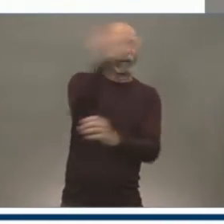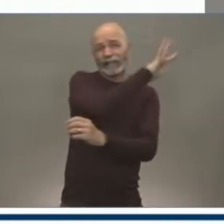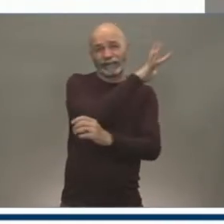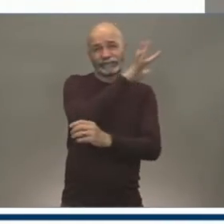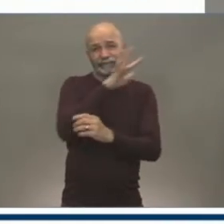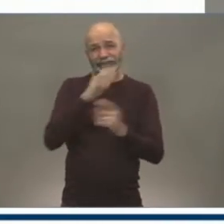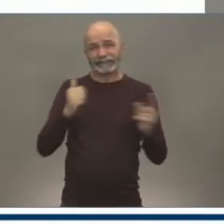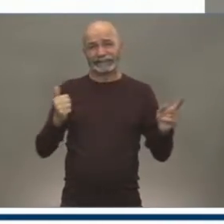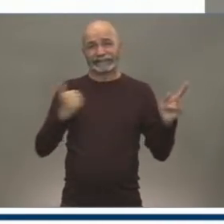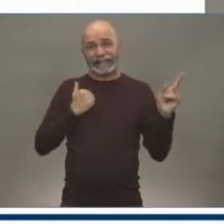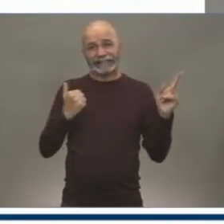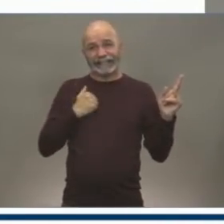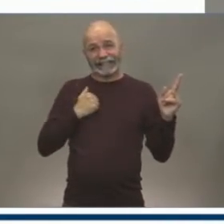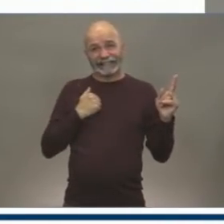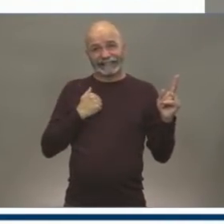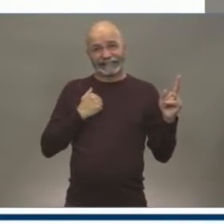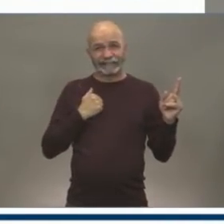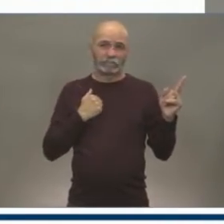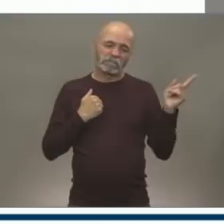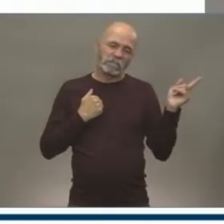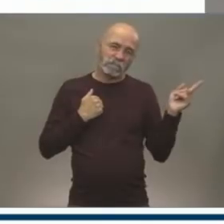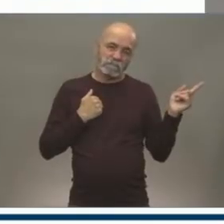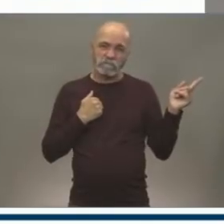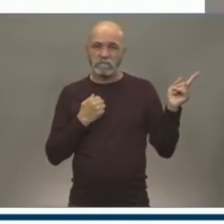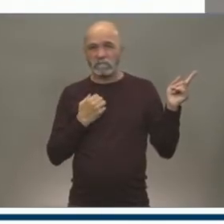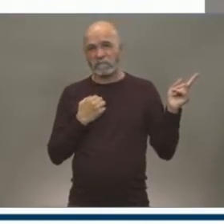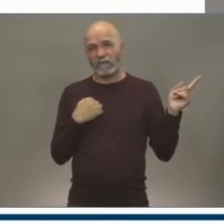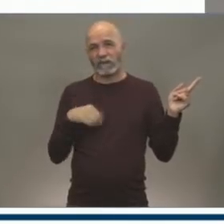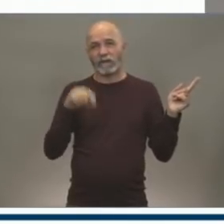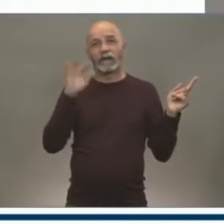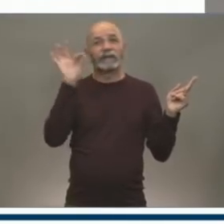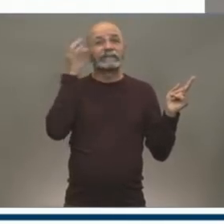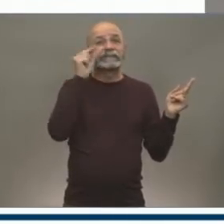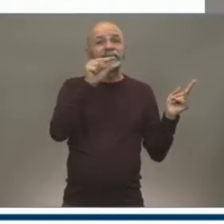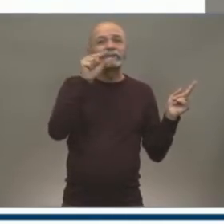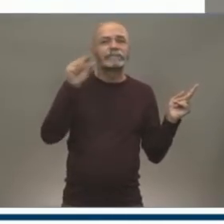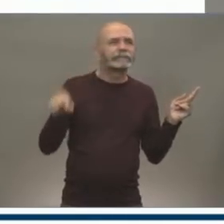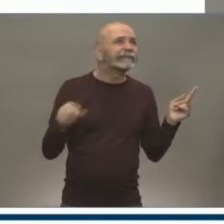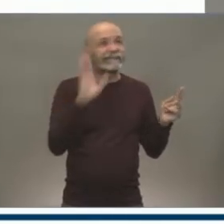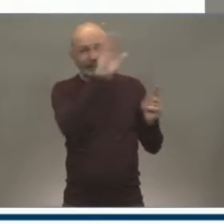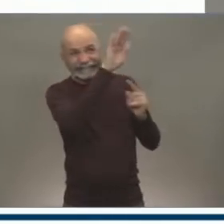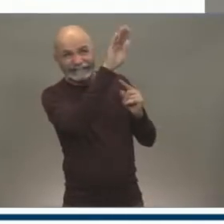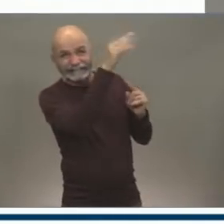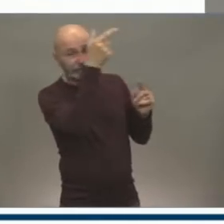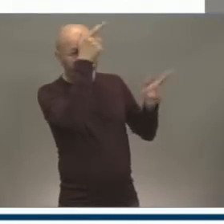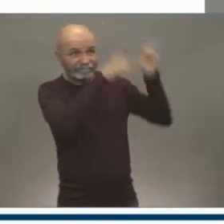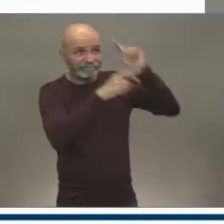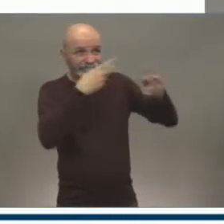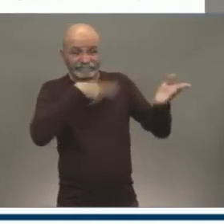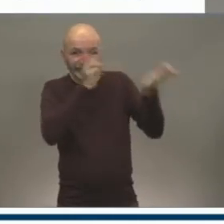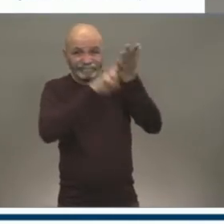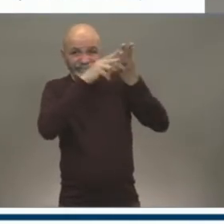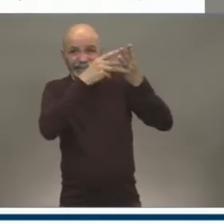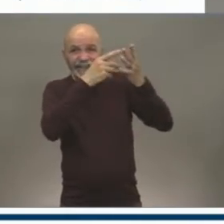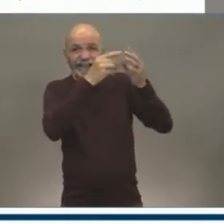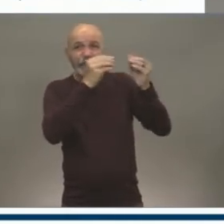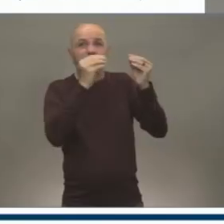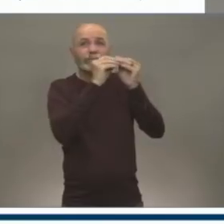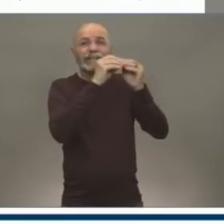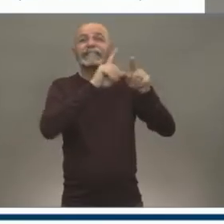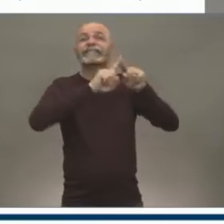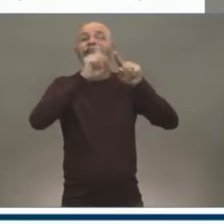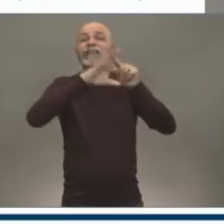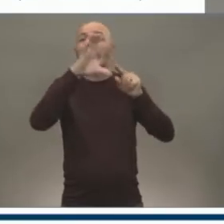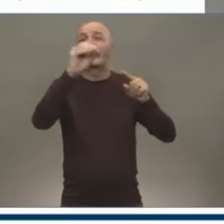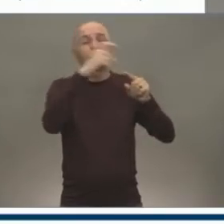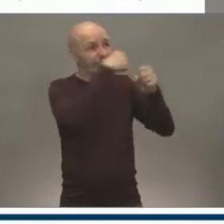is moving forward and has arranged procurement agreements with 7 manufacturers. However, none of